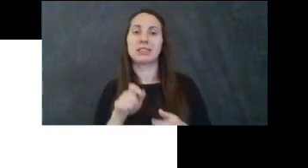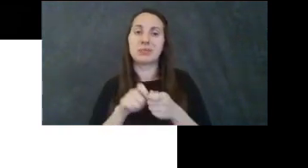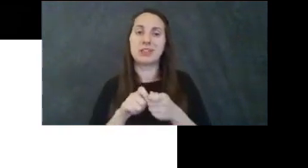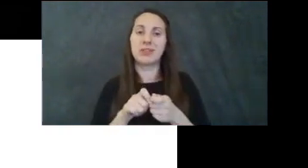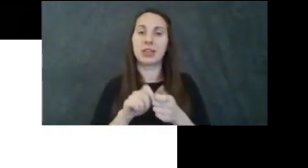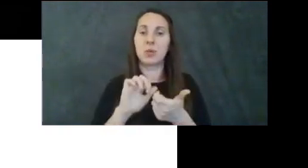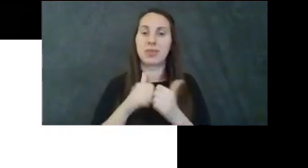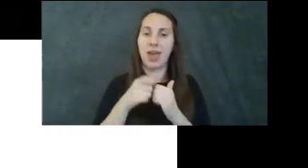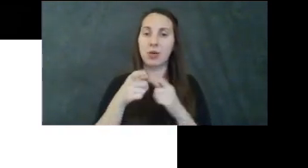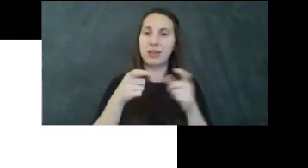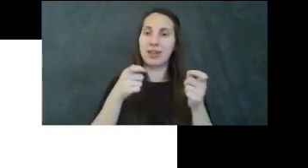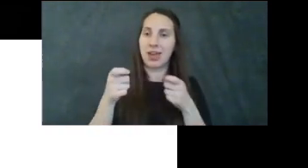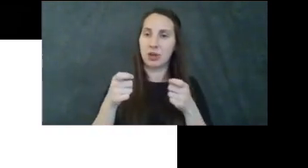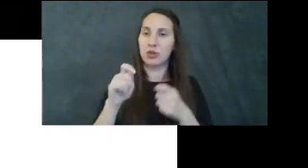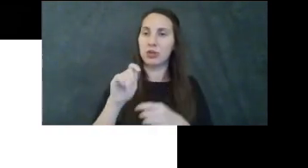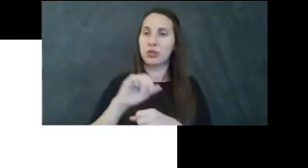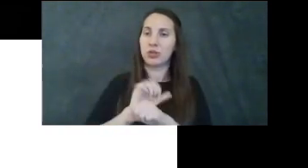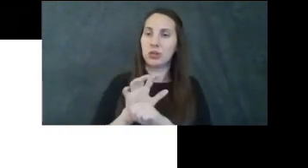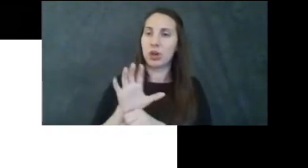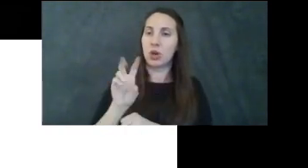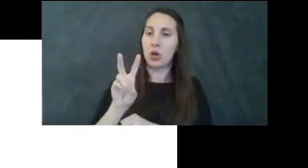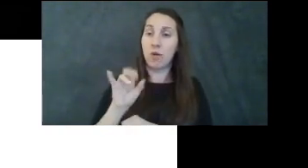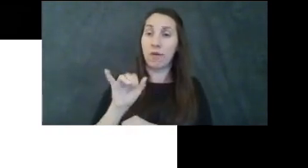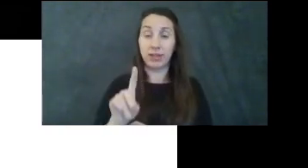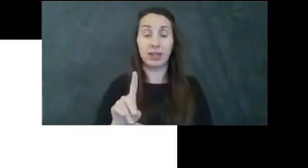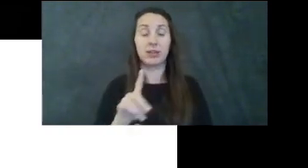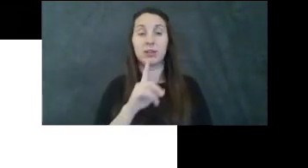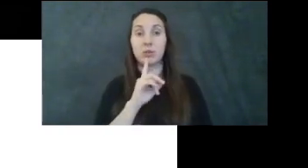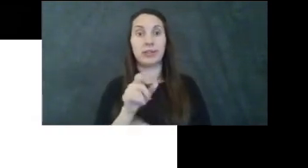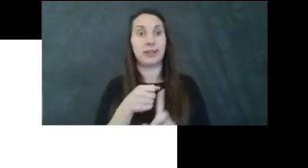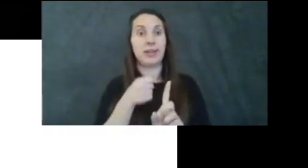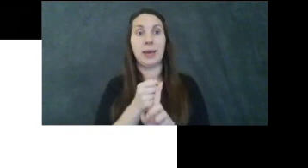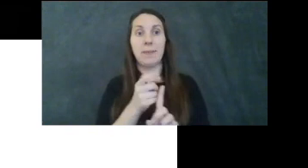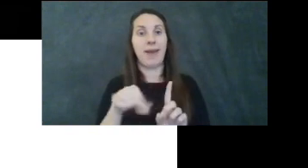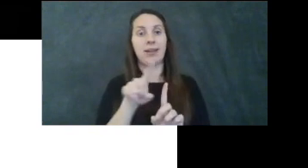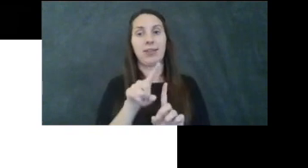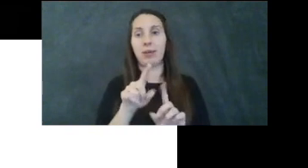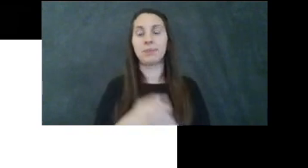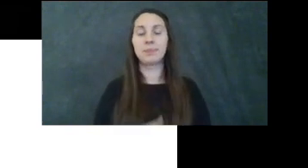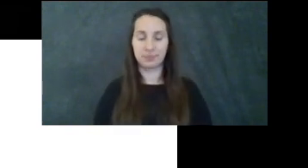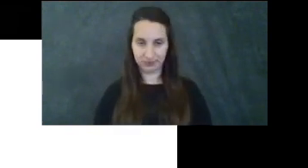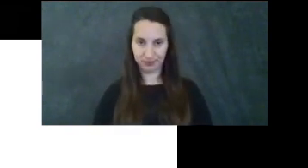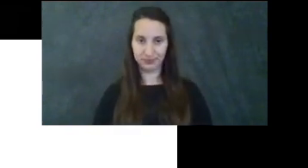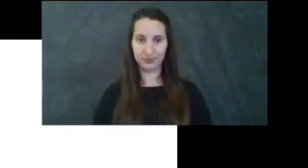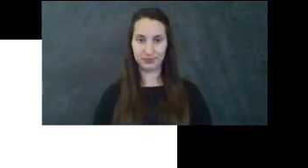which was impacting them so sharply. Next slide.